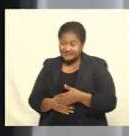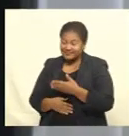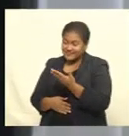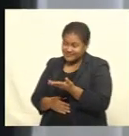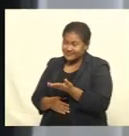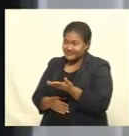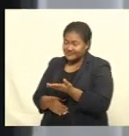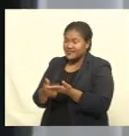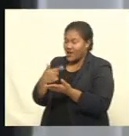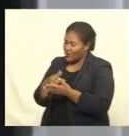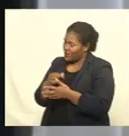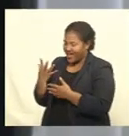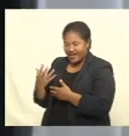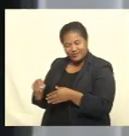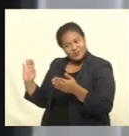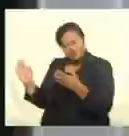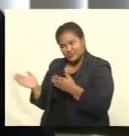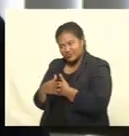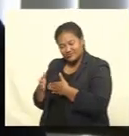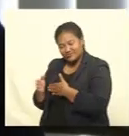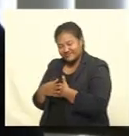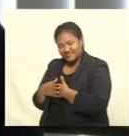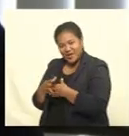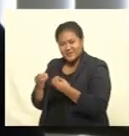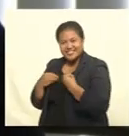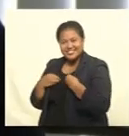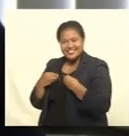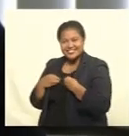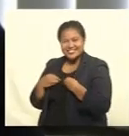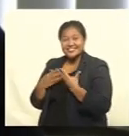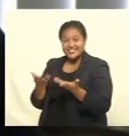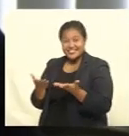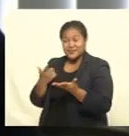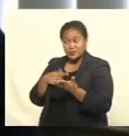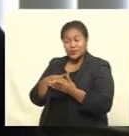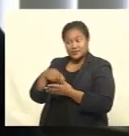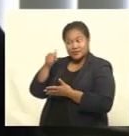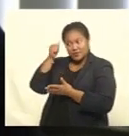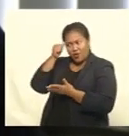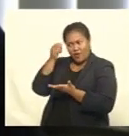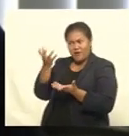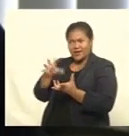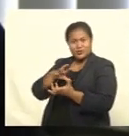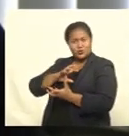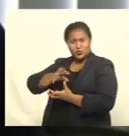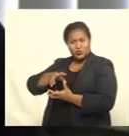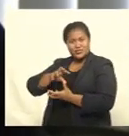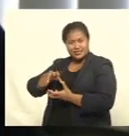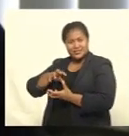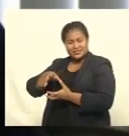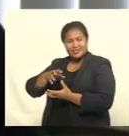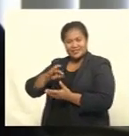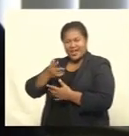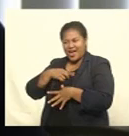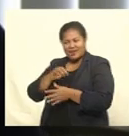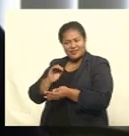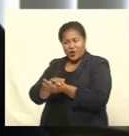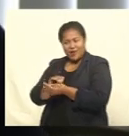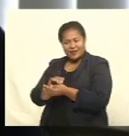Unfortunately, we had to close their business. As you know, that juice and grog